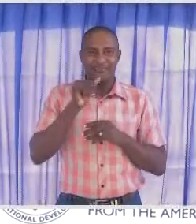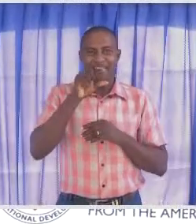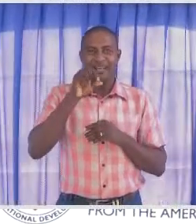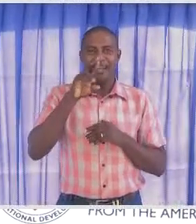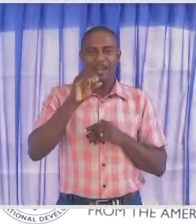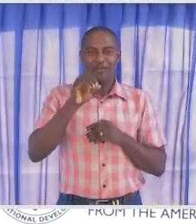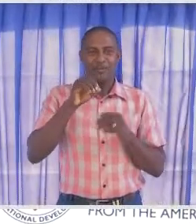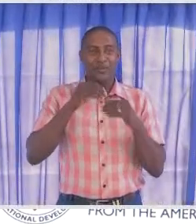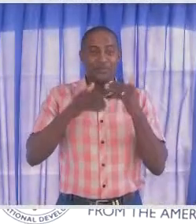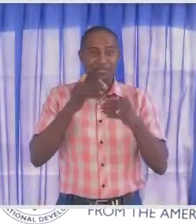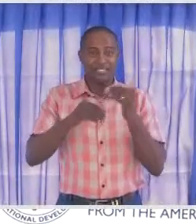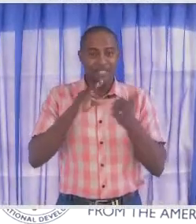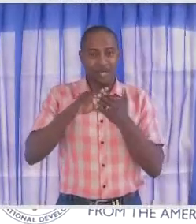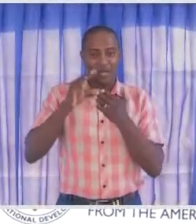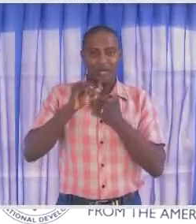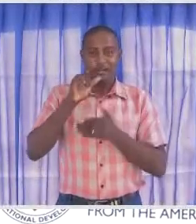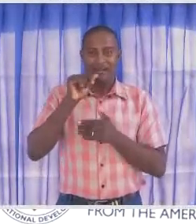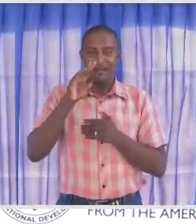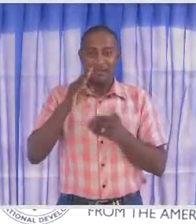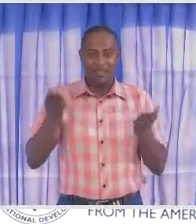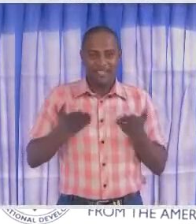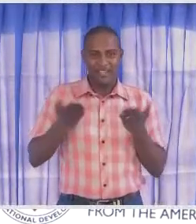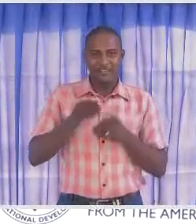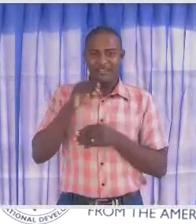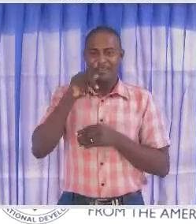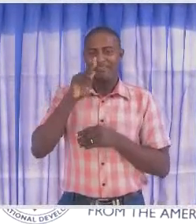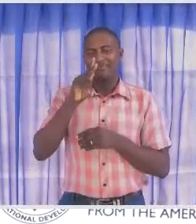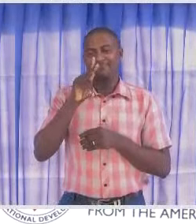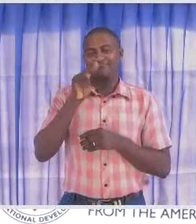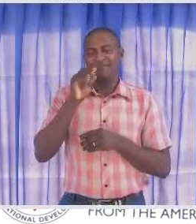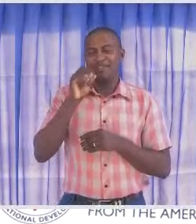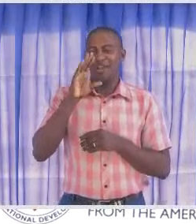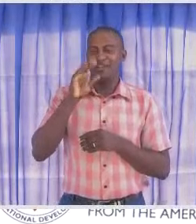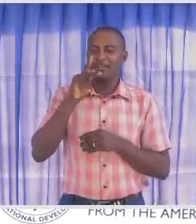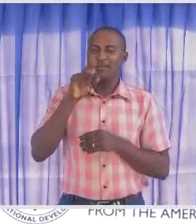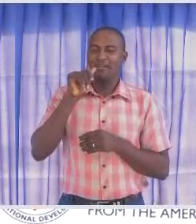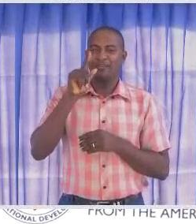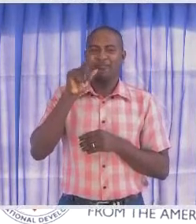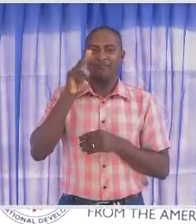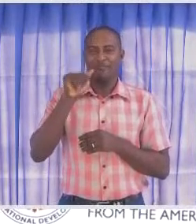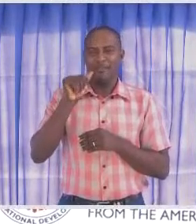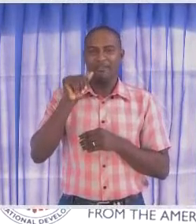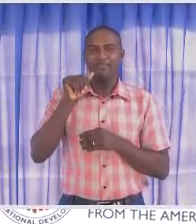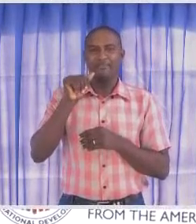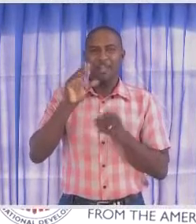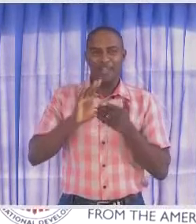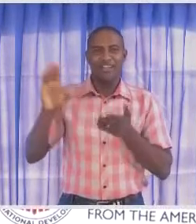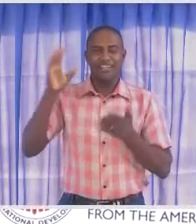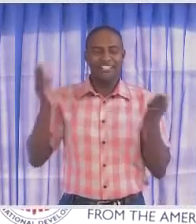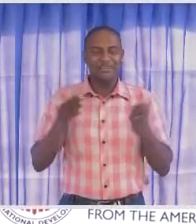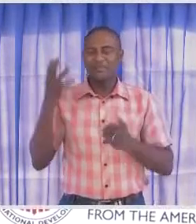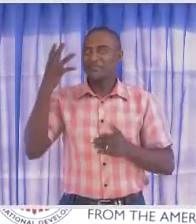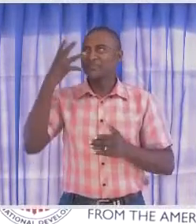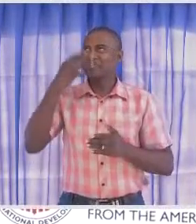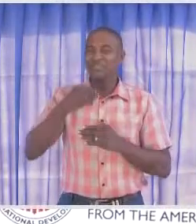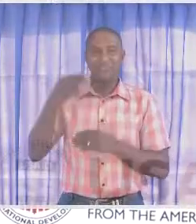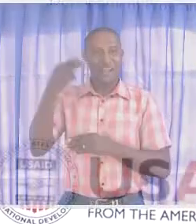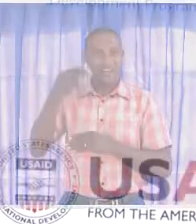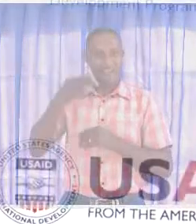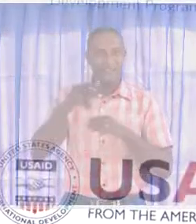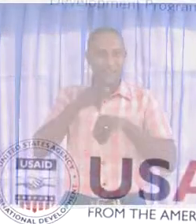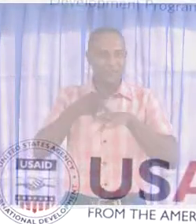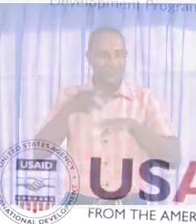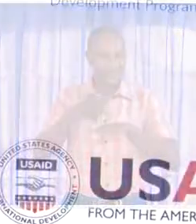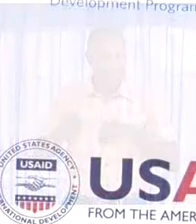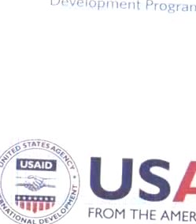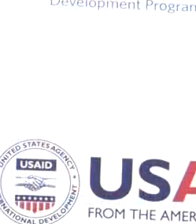Agro-Processing Learning Lab at the Knockalva Polytechnic College here in the beautiful Hanover. I'm Ruth Chisholm. I'm the